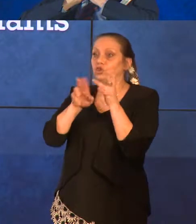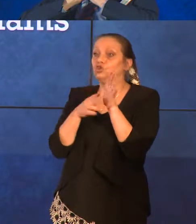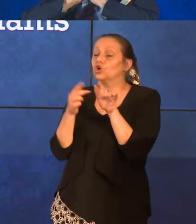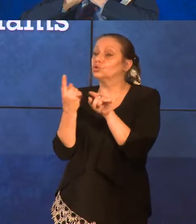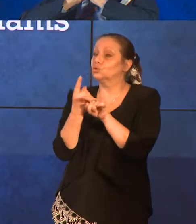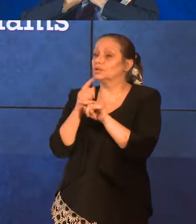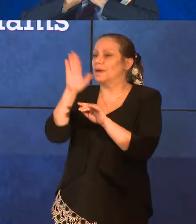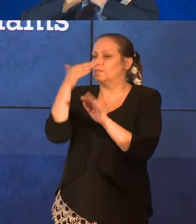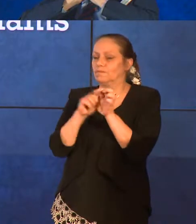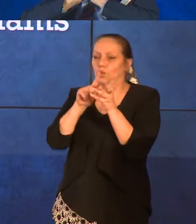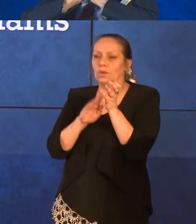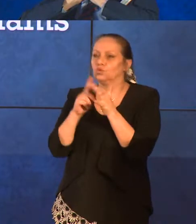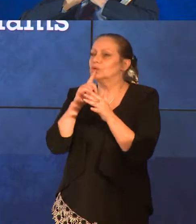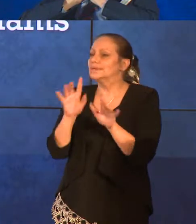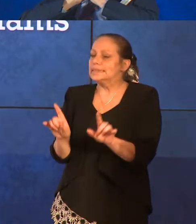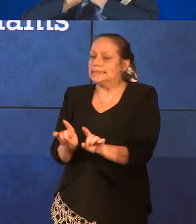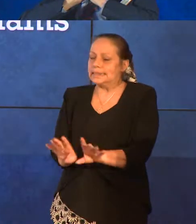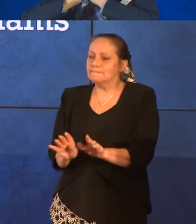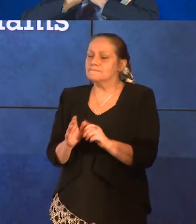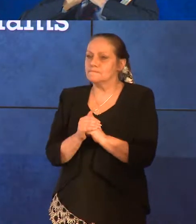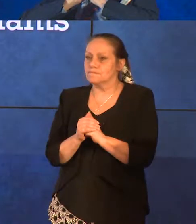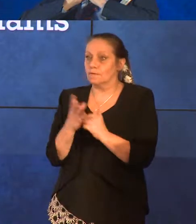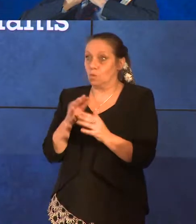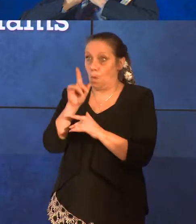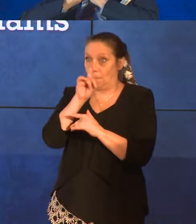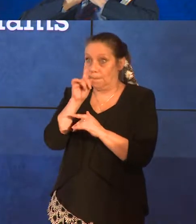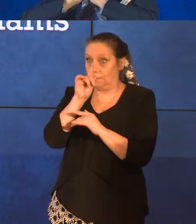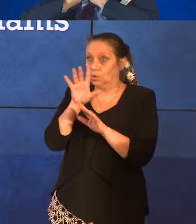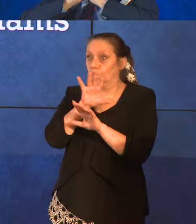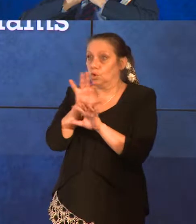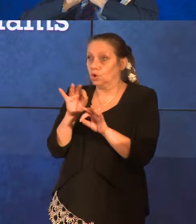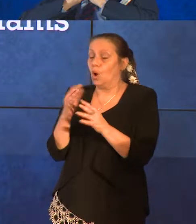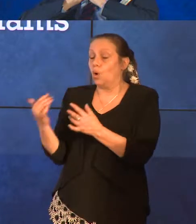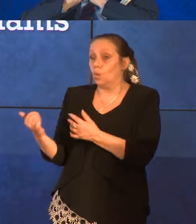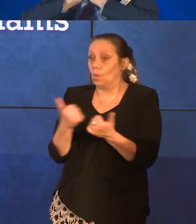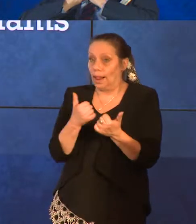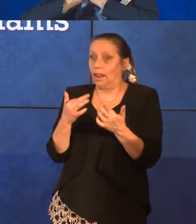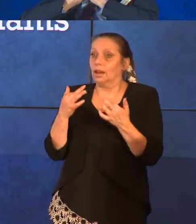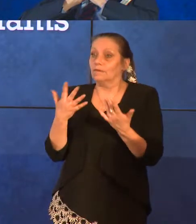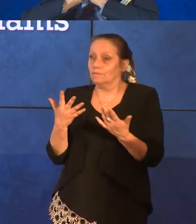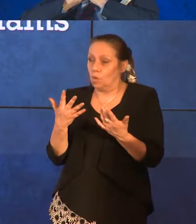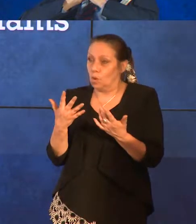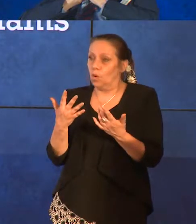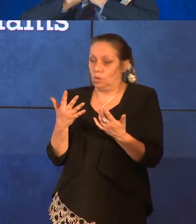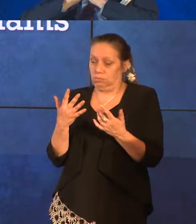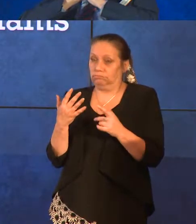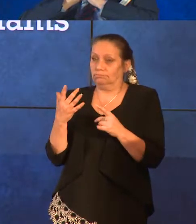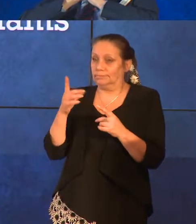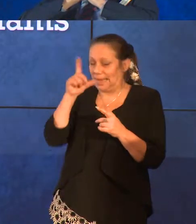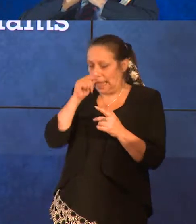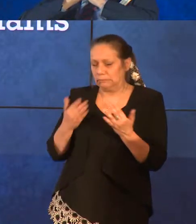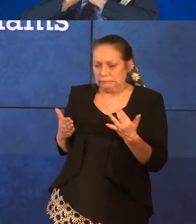and Bruce did earlier as well, is that for people who aren't as well placed to navigate the complex system, they're just not